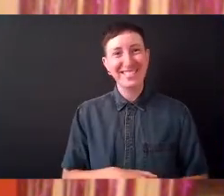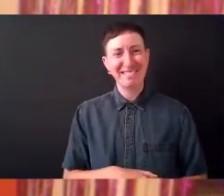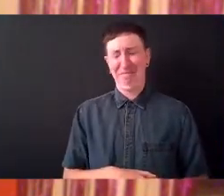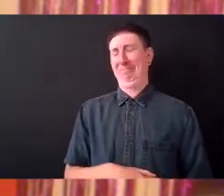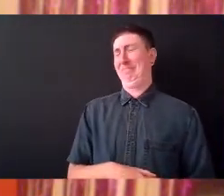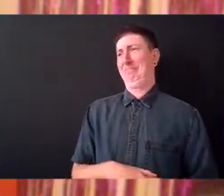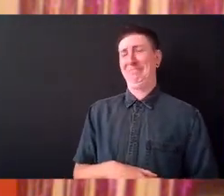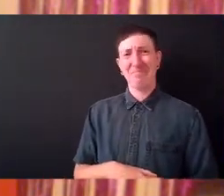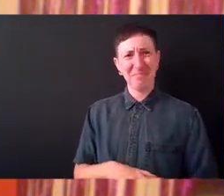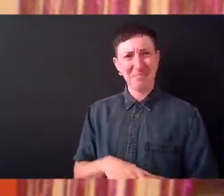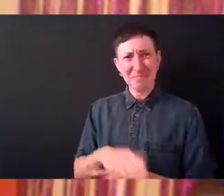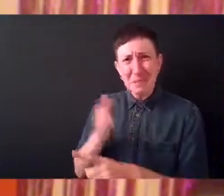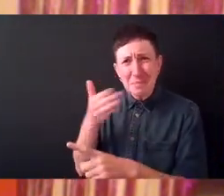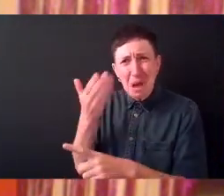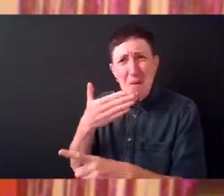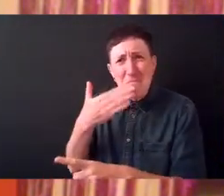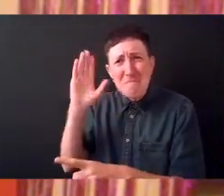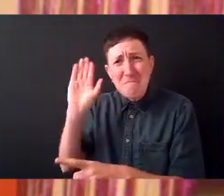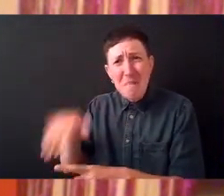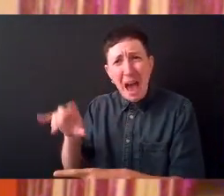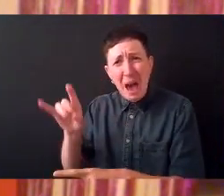Oh, how do you smell even worse?